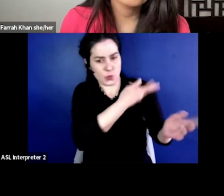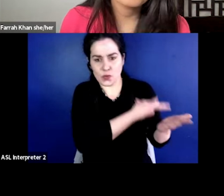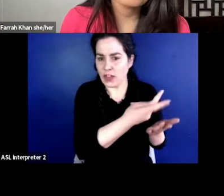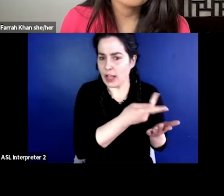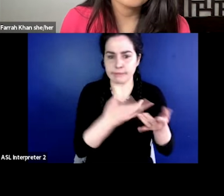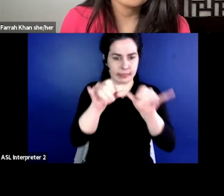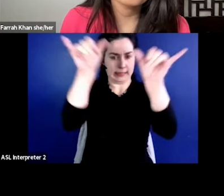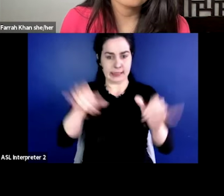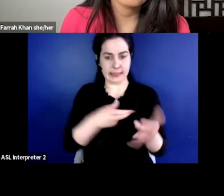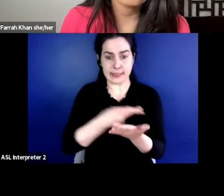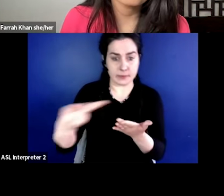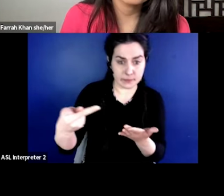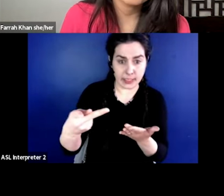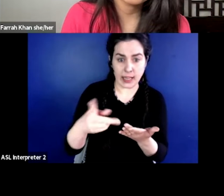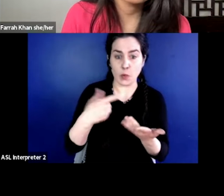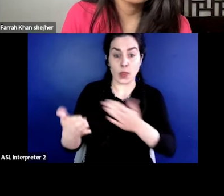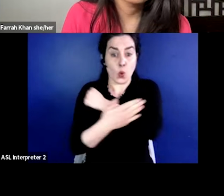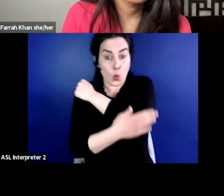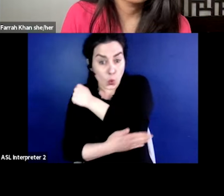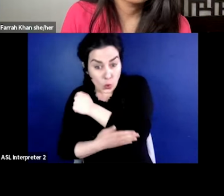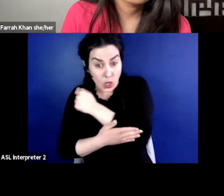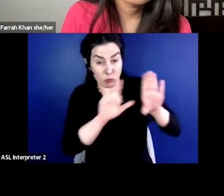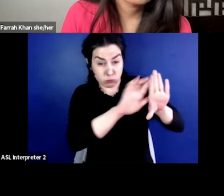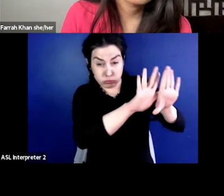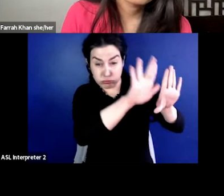change we have been advocating for over a decade.